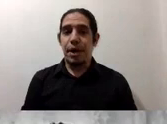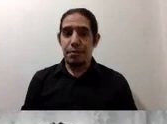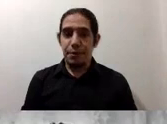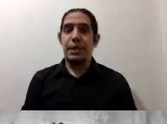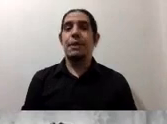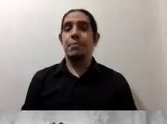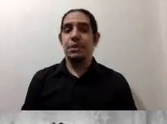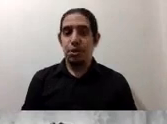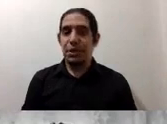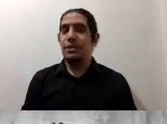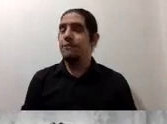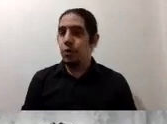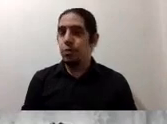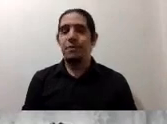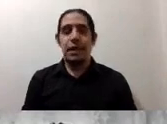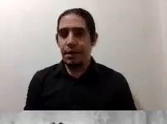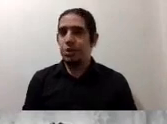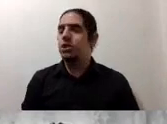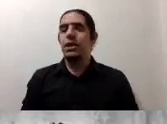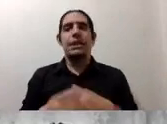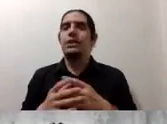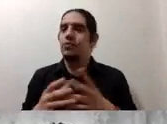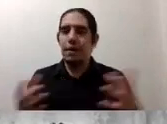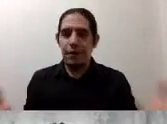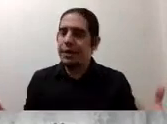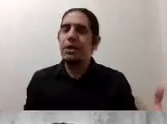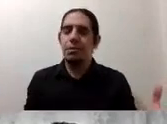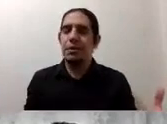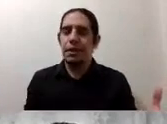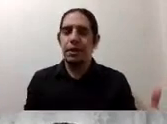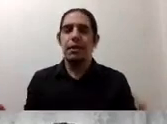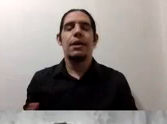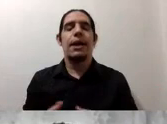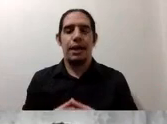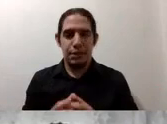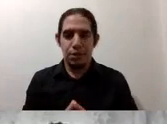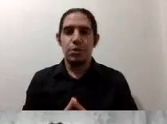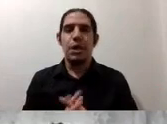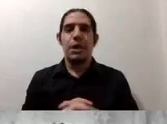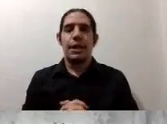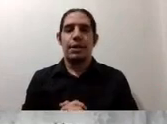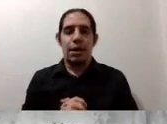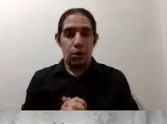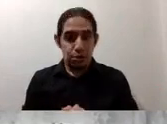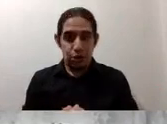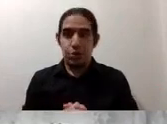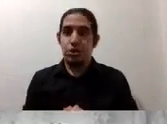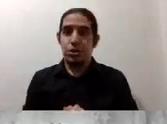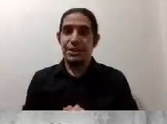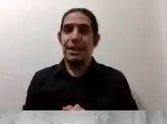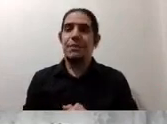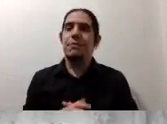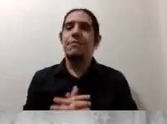is the primary and predominant form of the language, and it's a very common thing, I know.